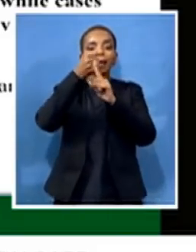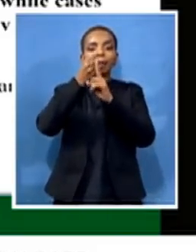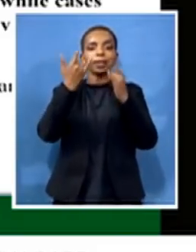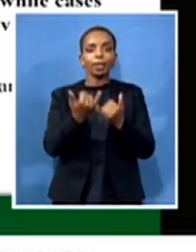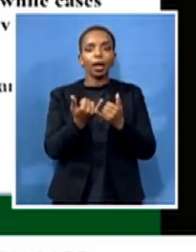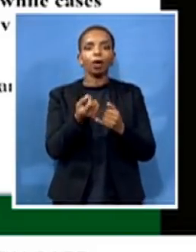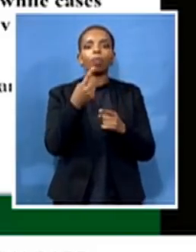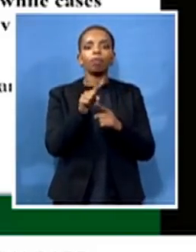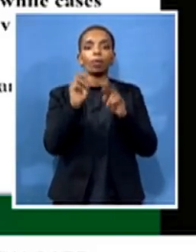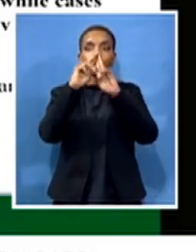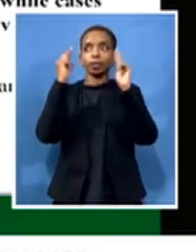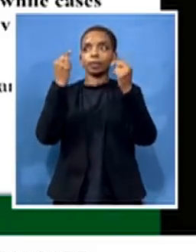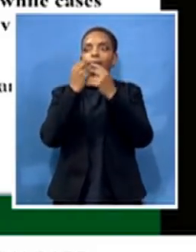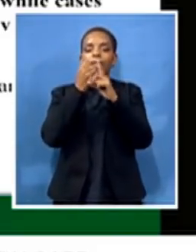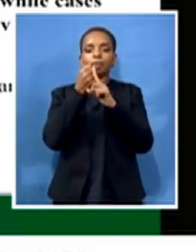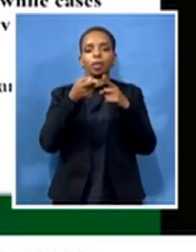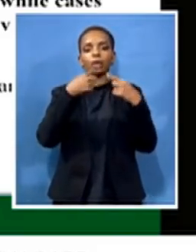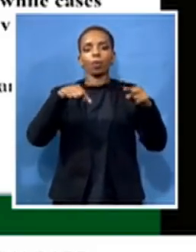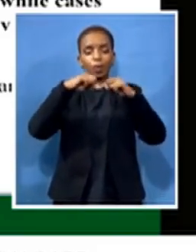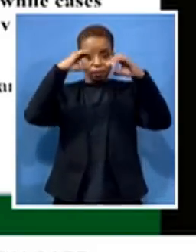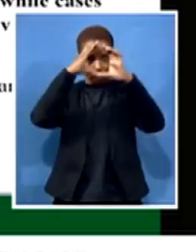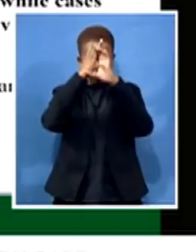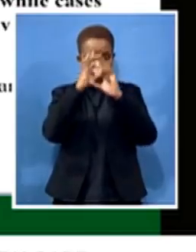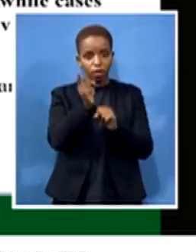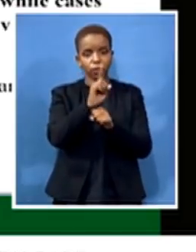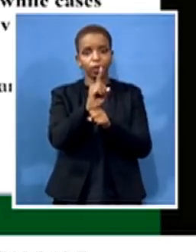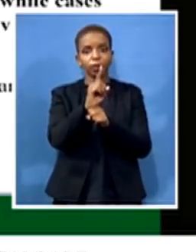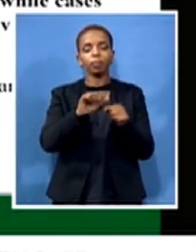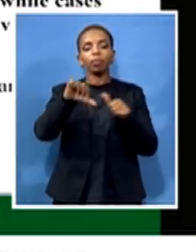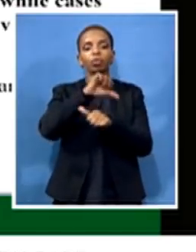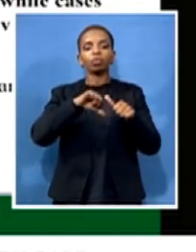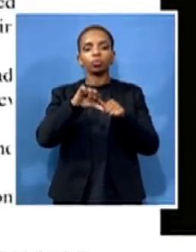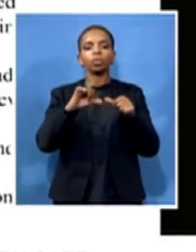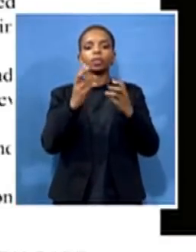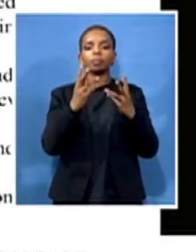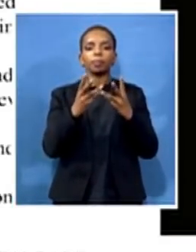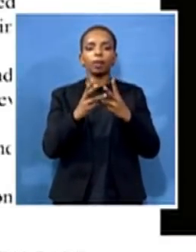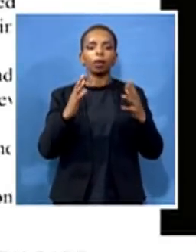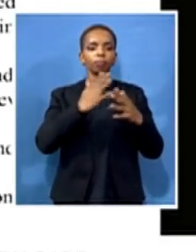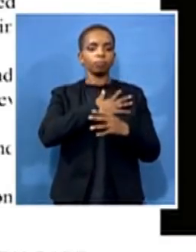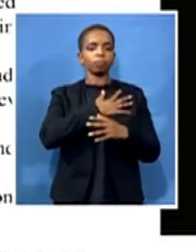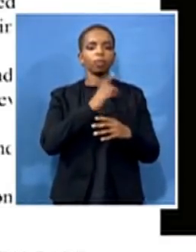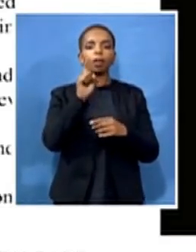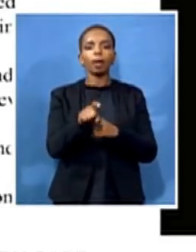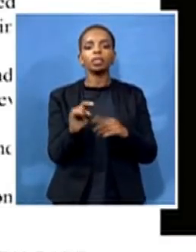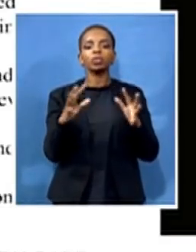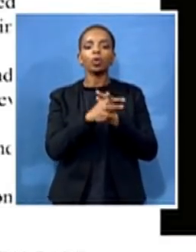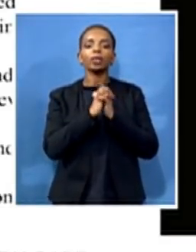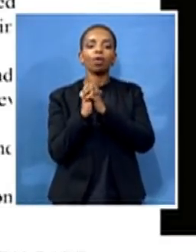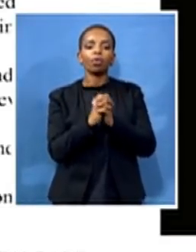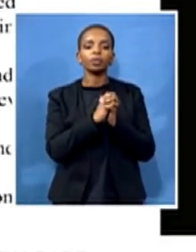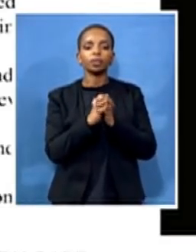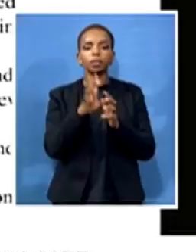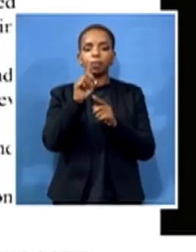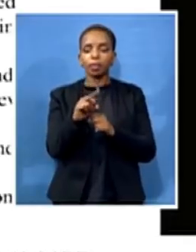social mobilization for solidarity. Everyone must protect the next person, and each one must take responsibility not